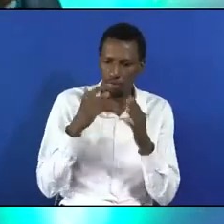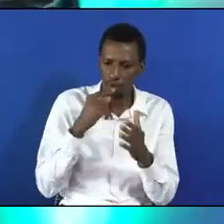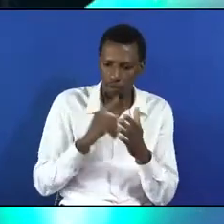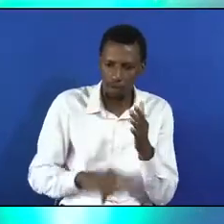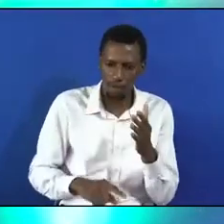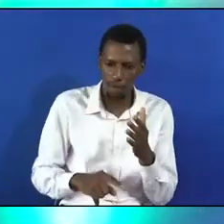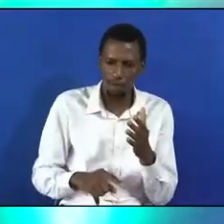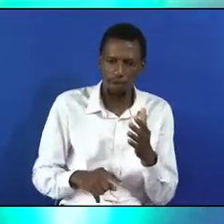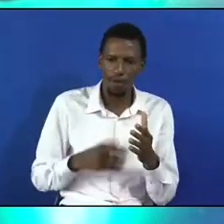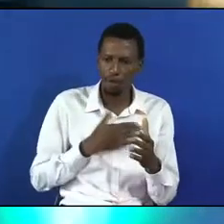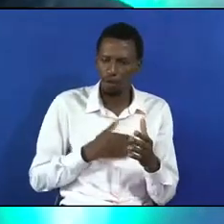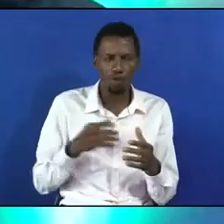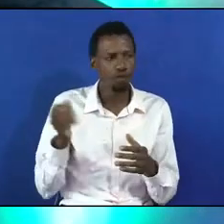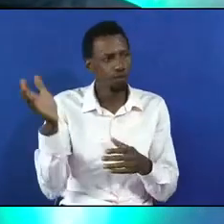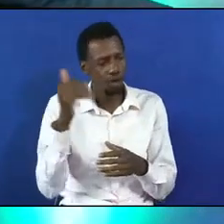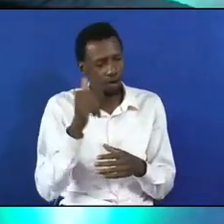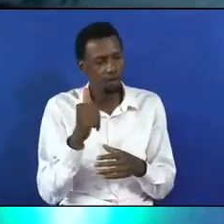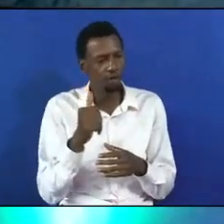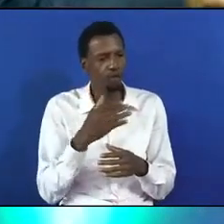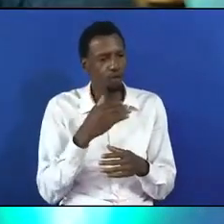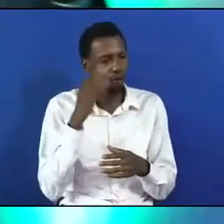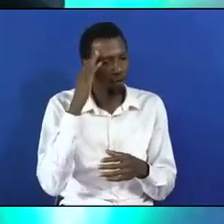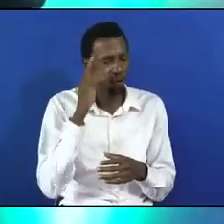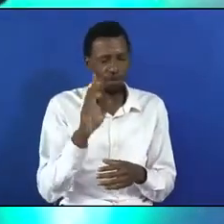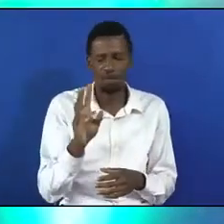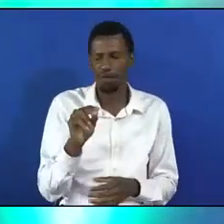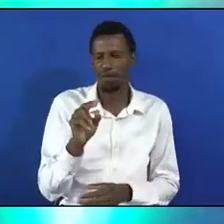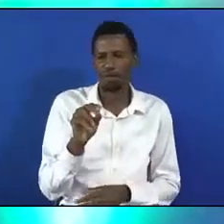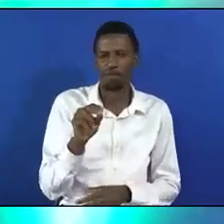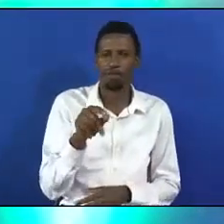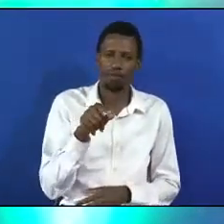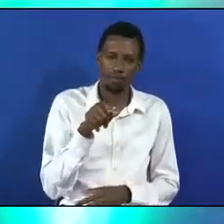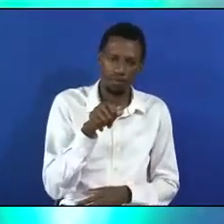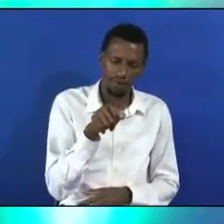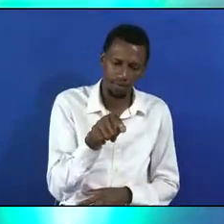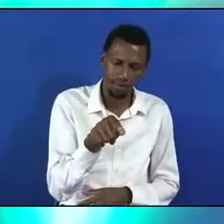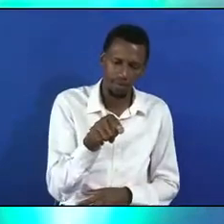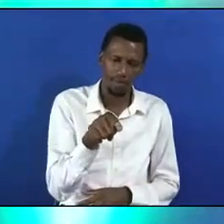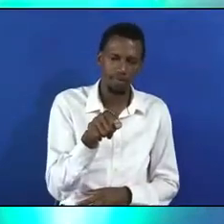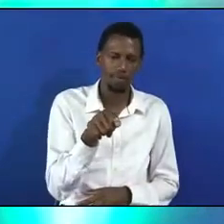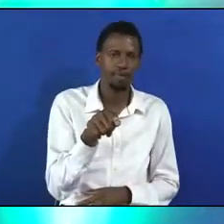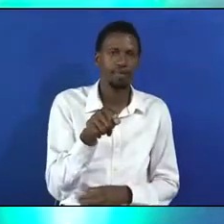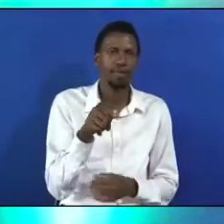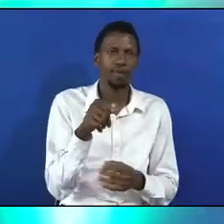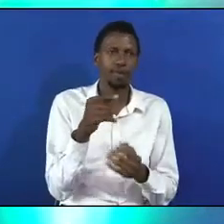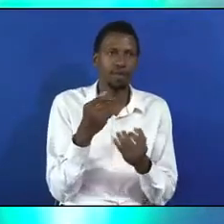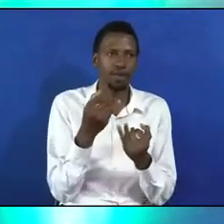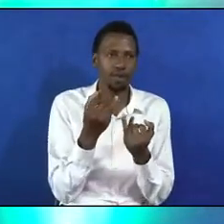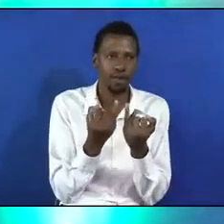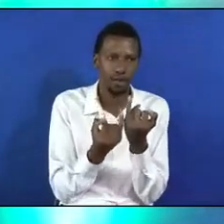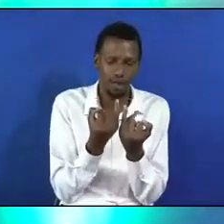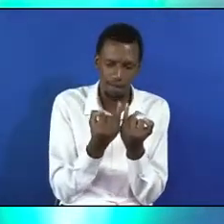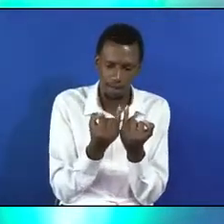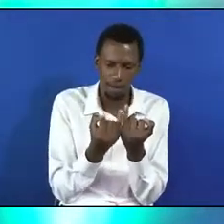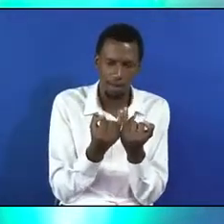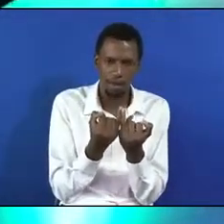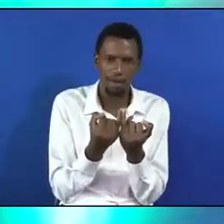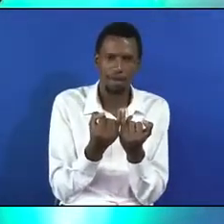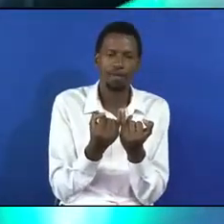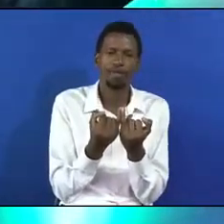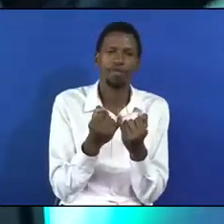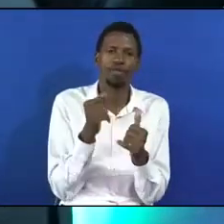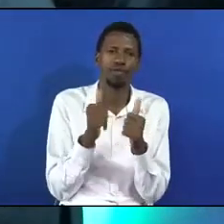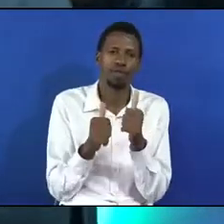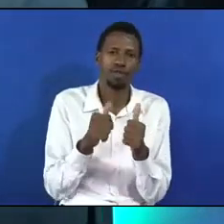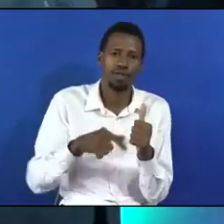are in the congregation, come so that we can know you. No, it is a wholesome department